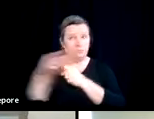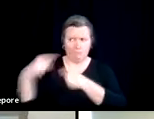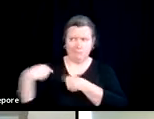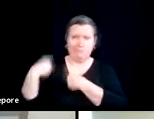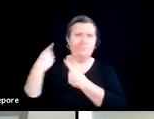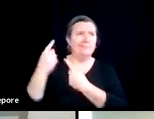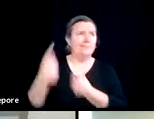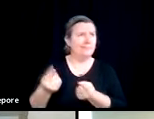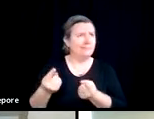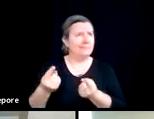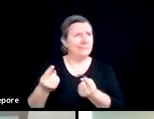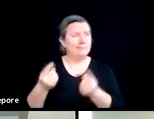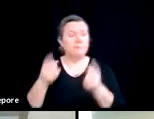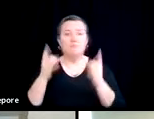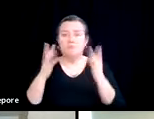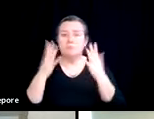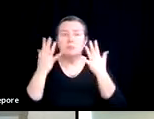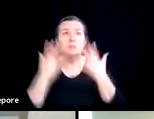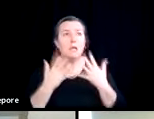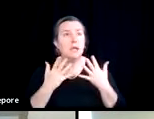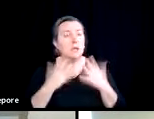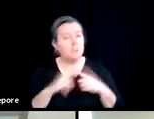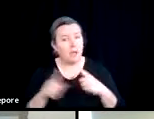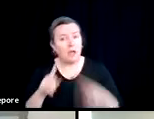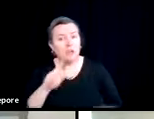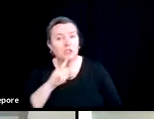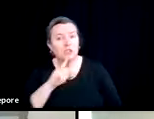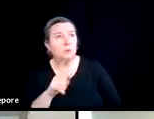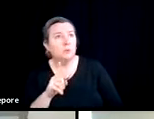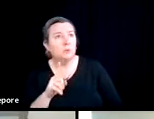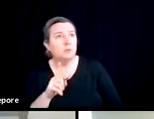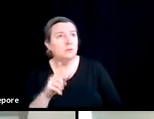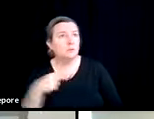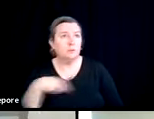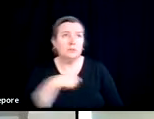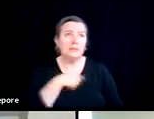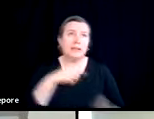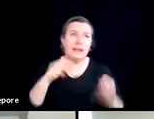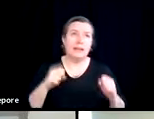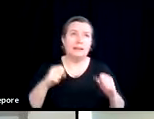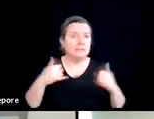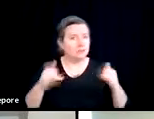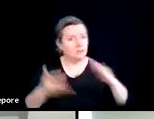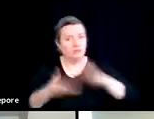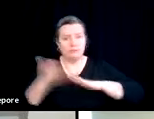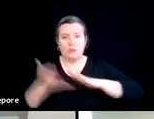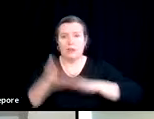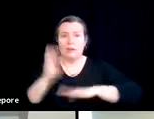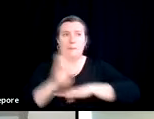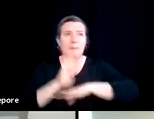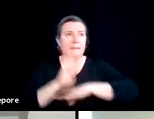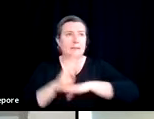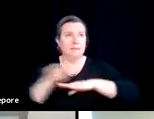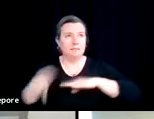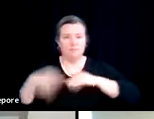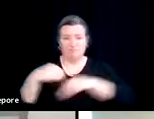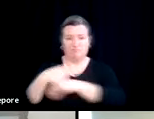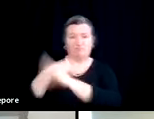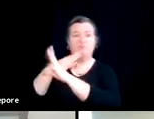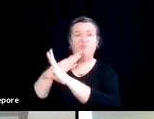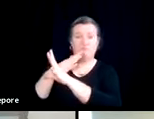but it's a true one. We're able to conduct business like this, including conduct the business of